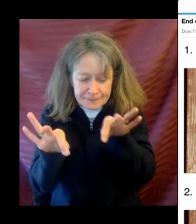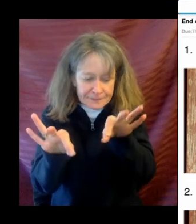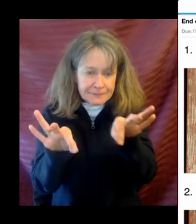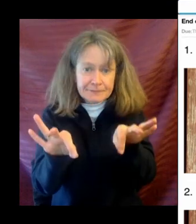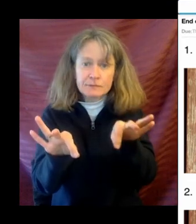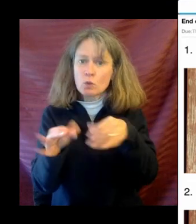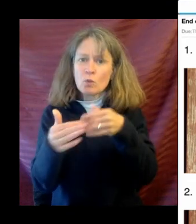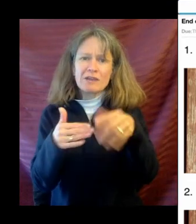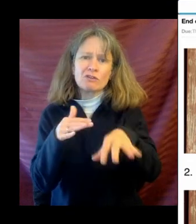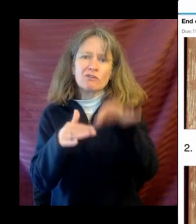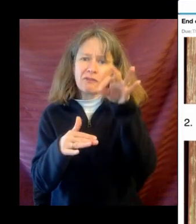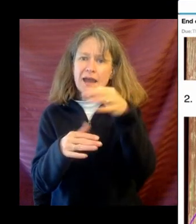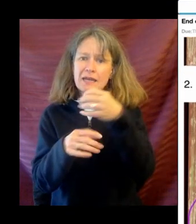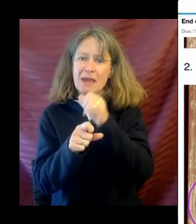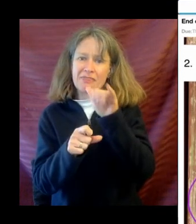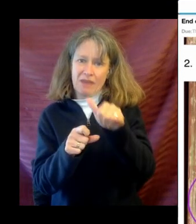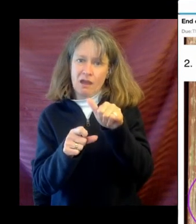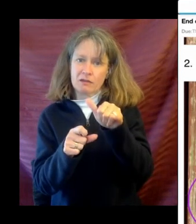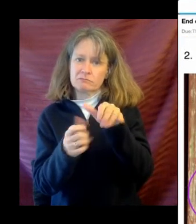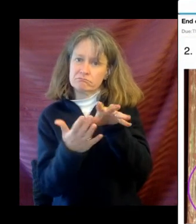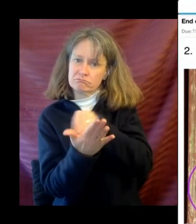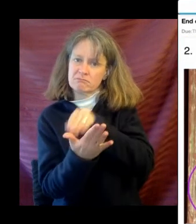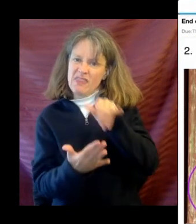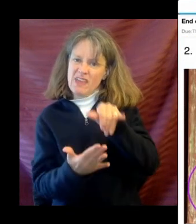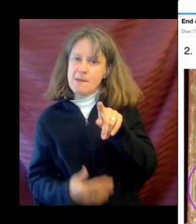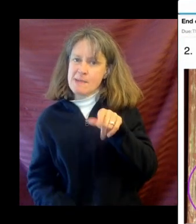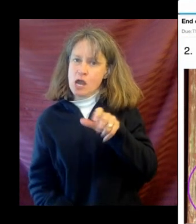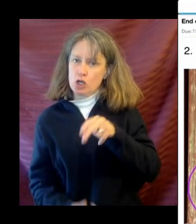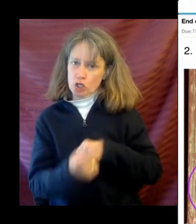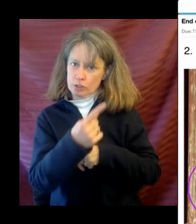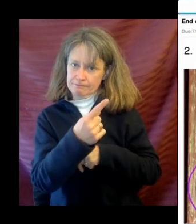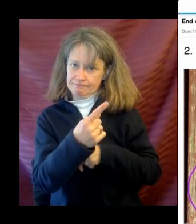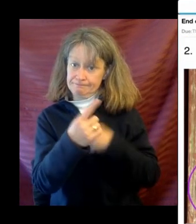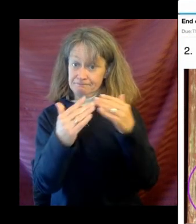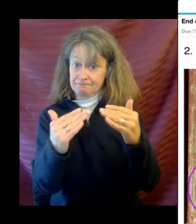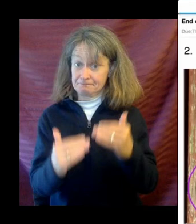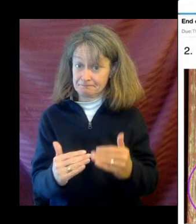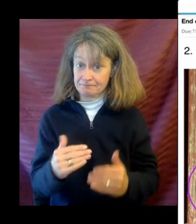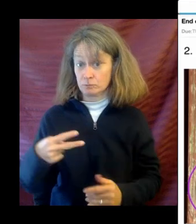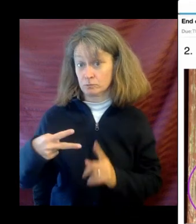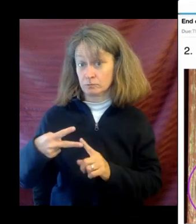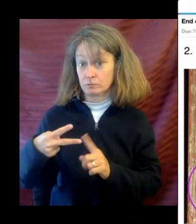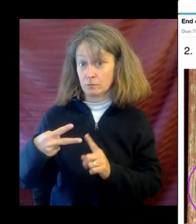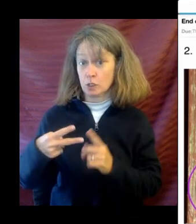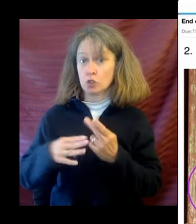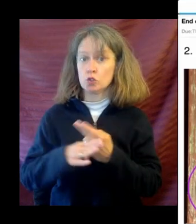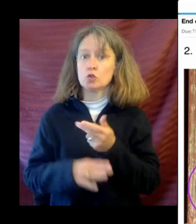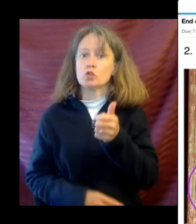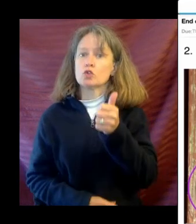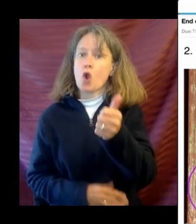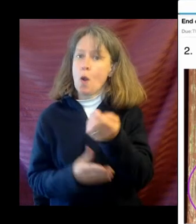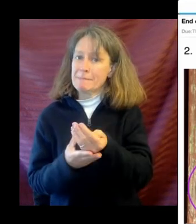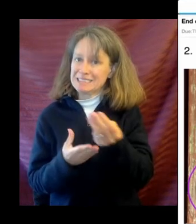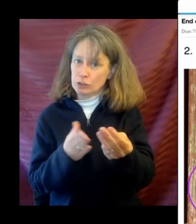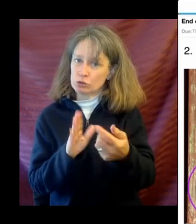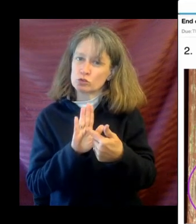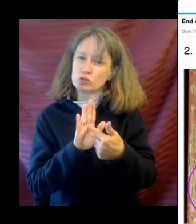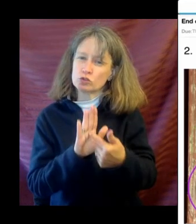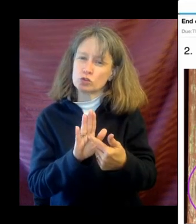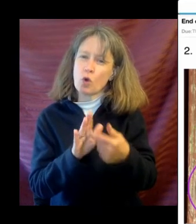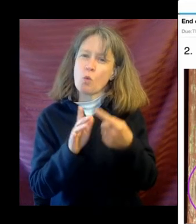pattern. Then you need to use your own materials to show what